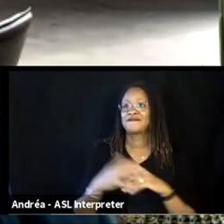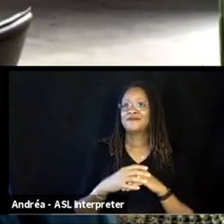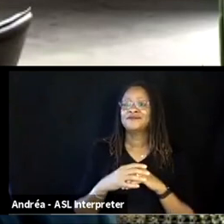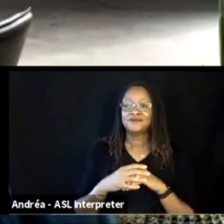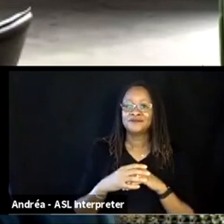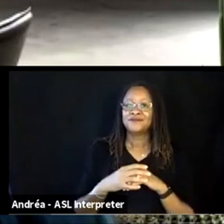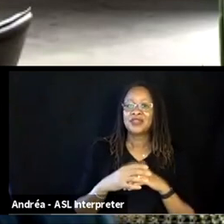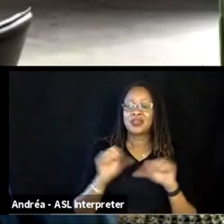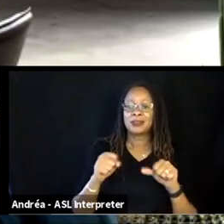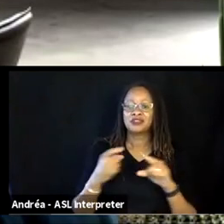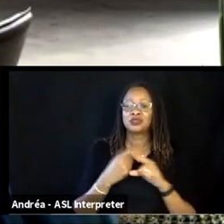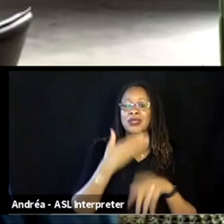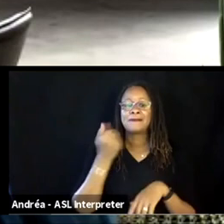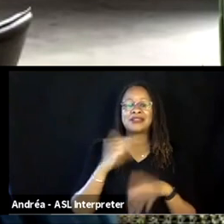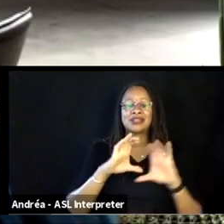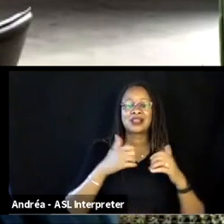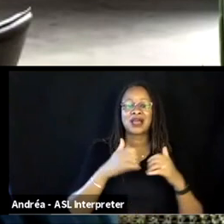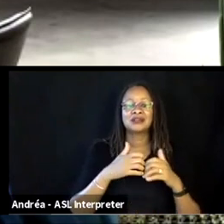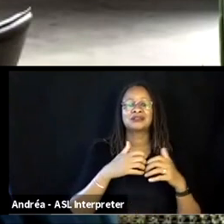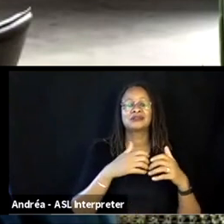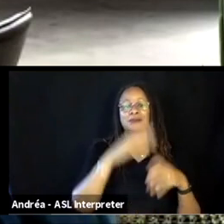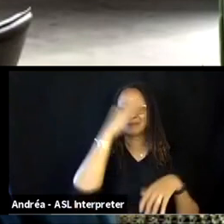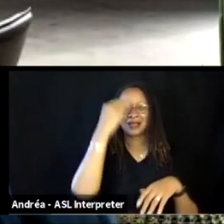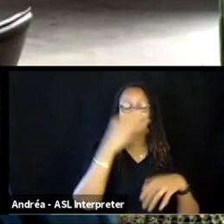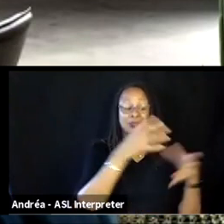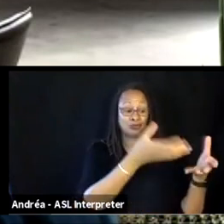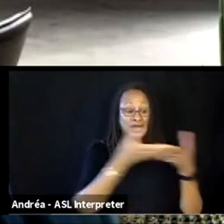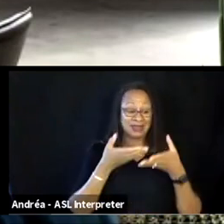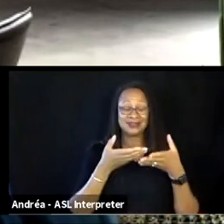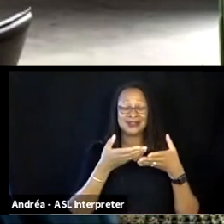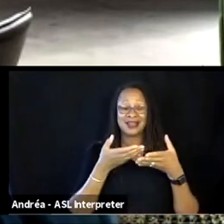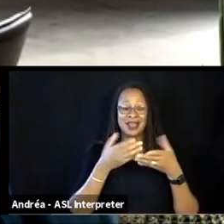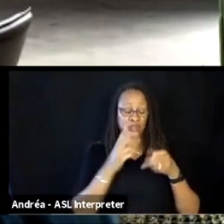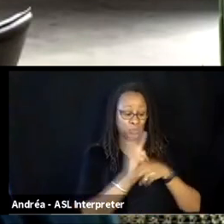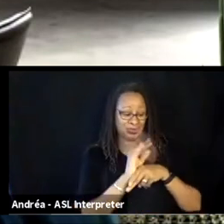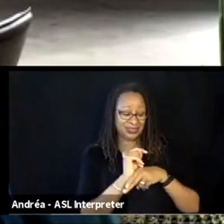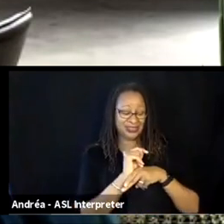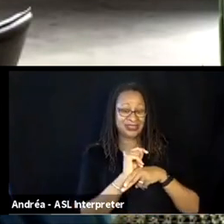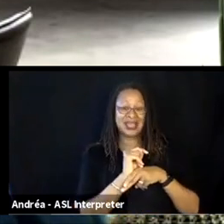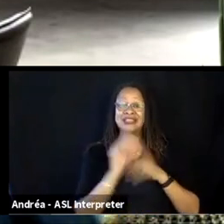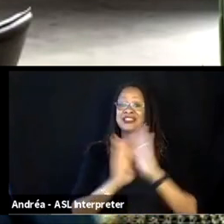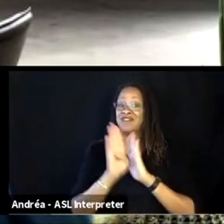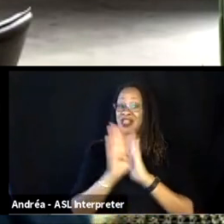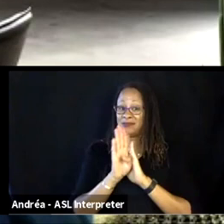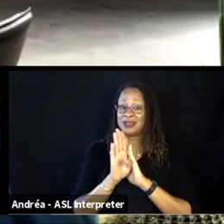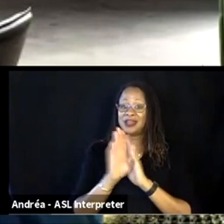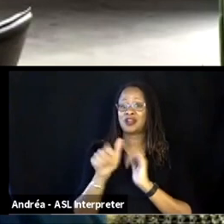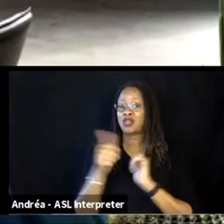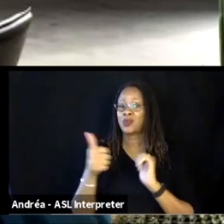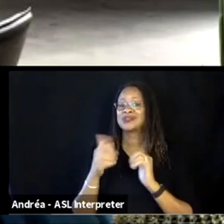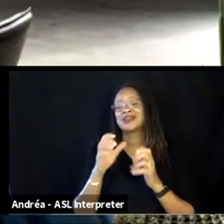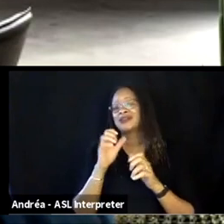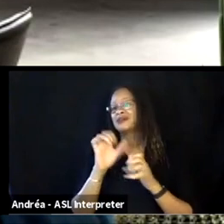talent and bring it and leverage it and develop it in ways perhaps that not every other agency